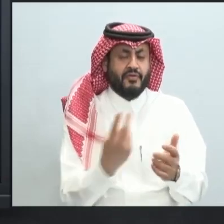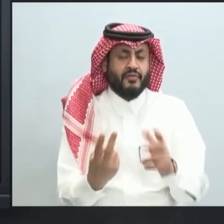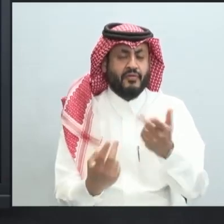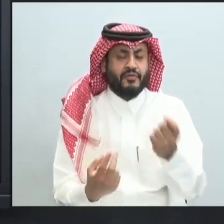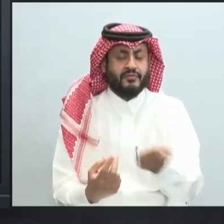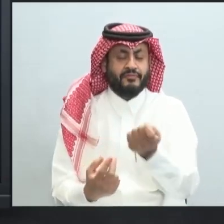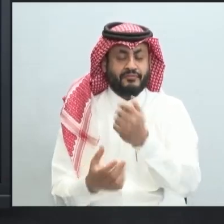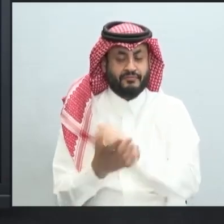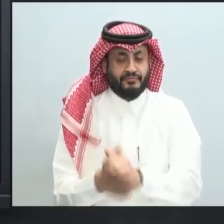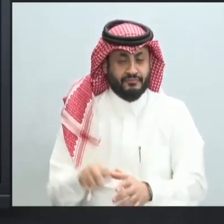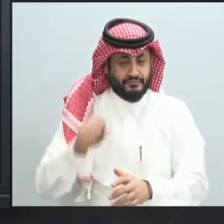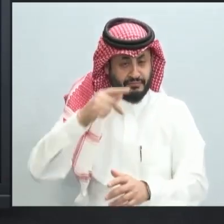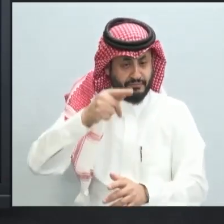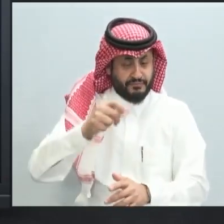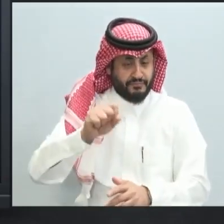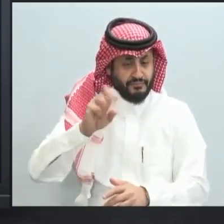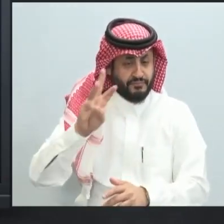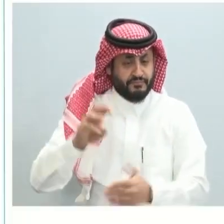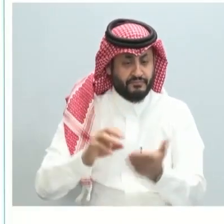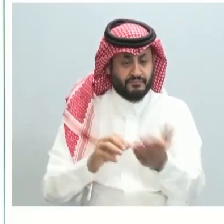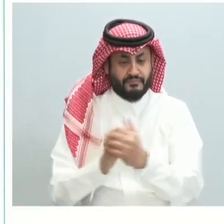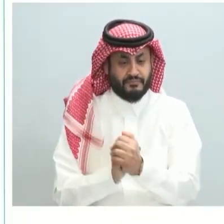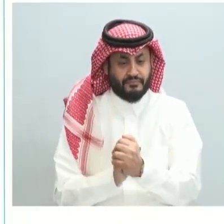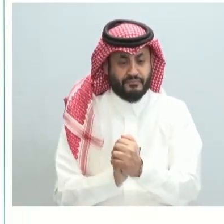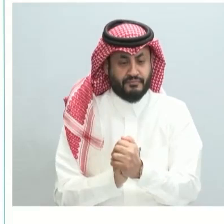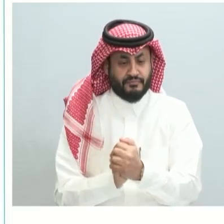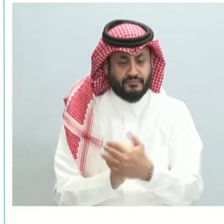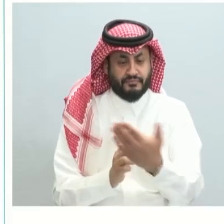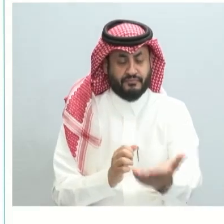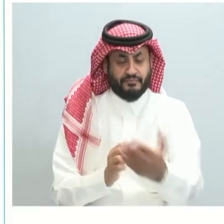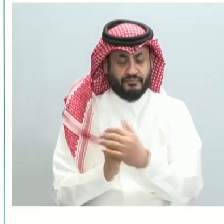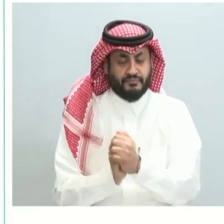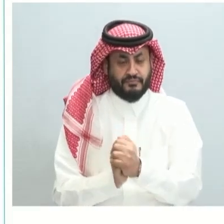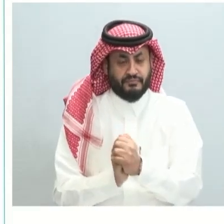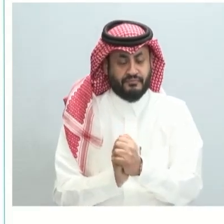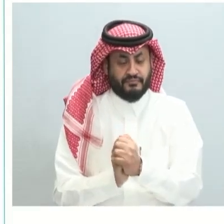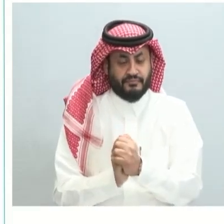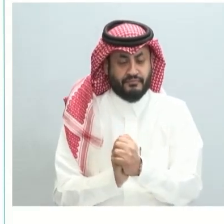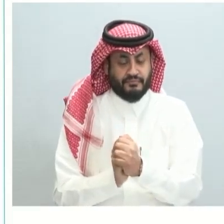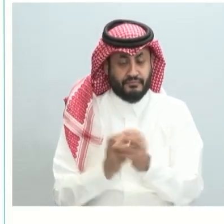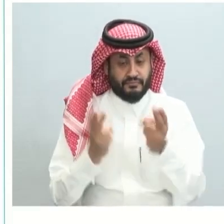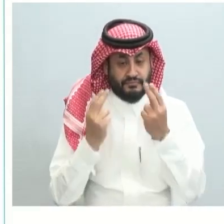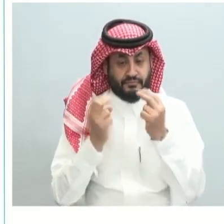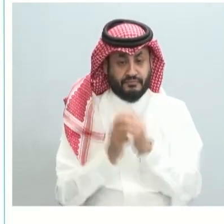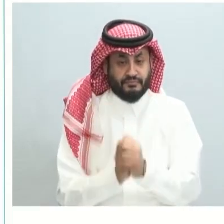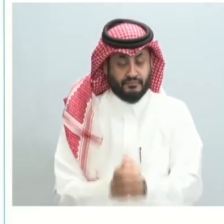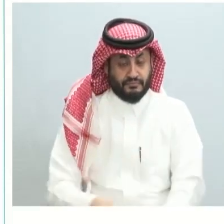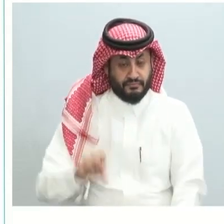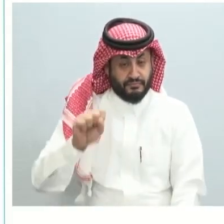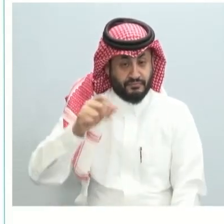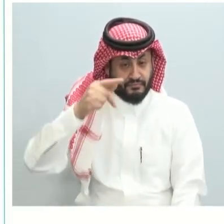going to write down the missing letters. So the second word is sport.